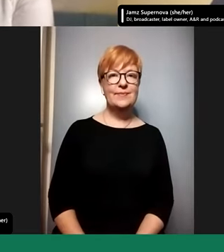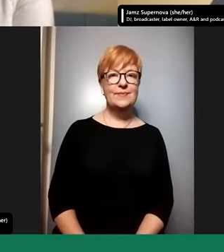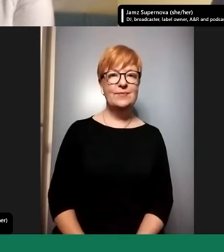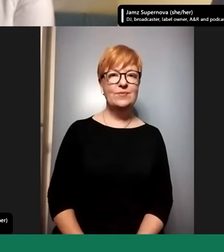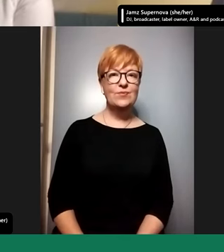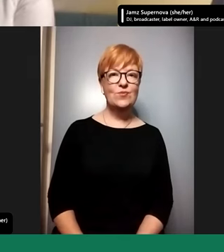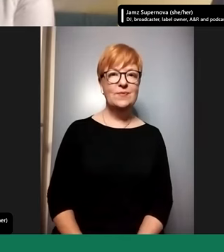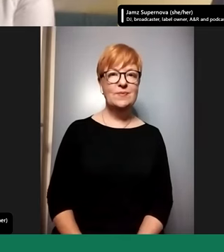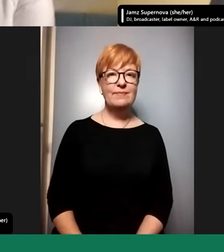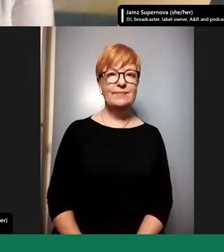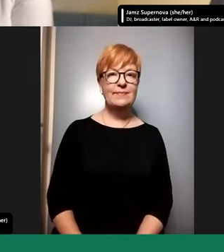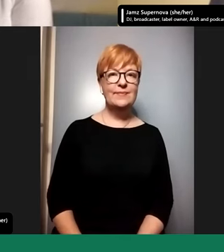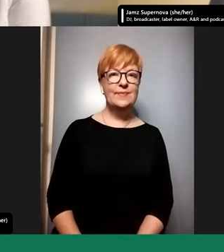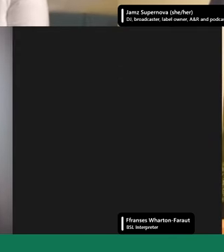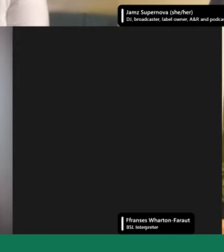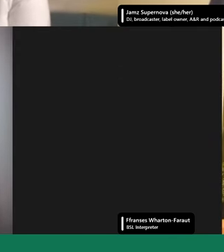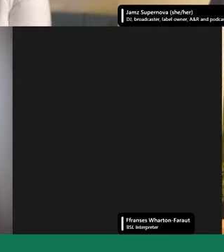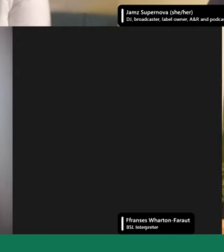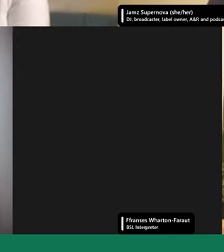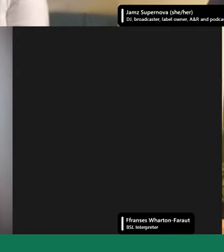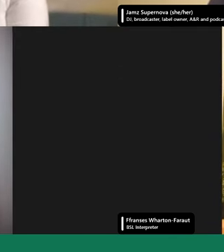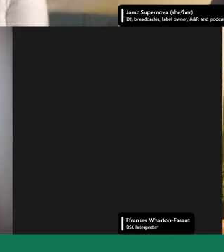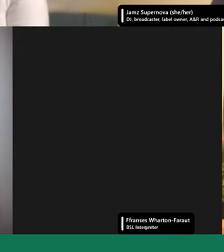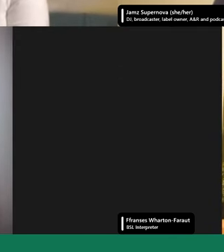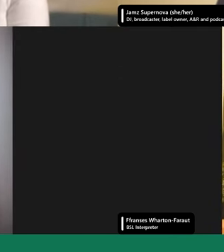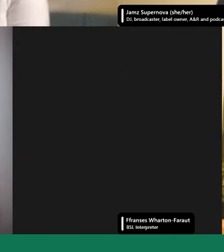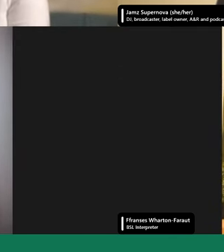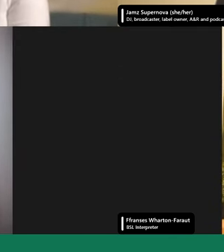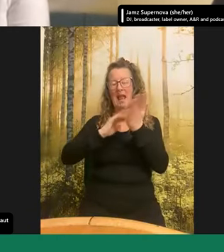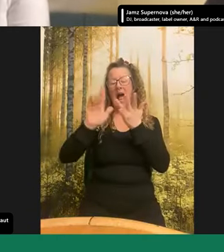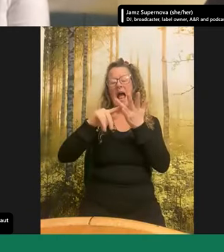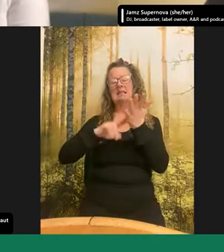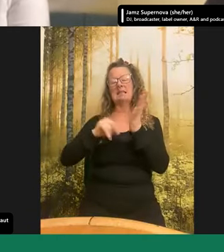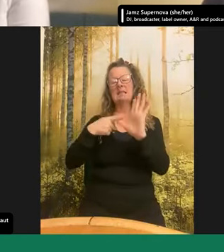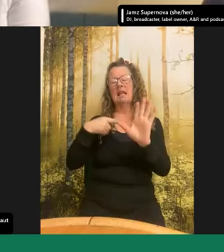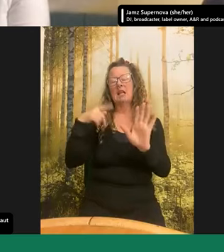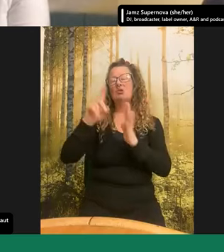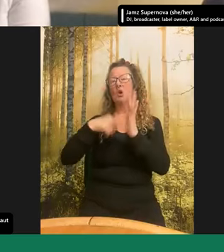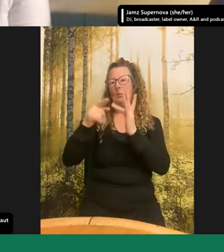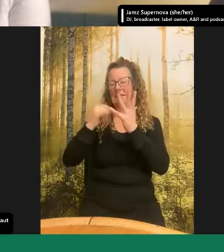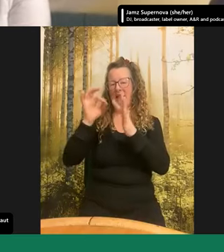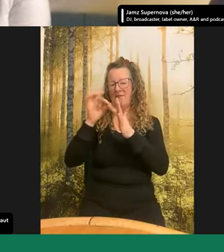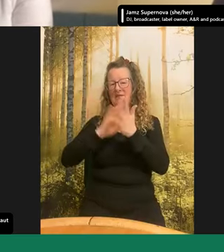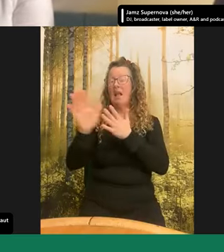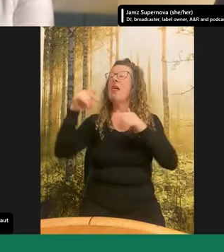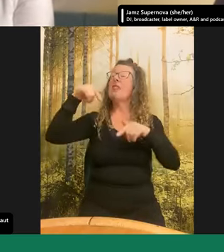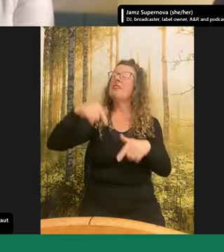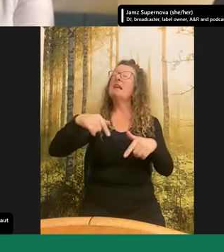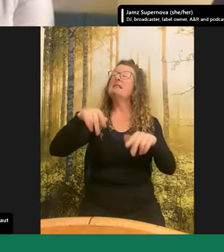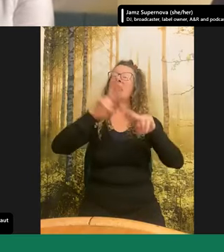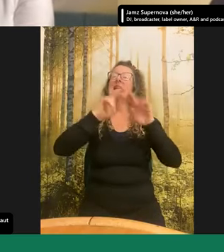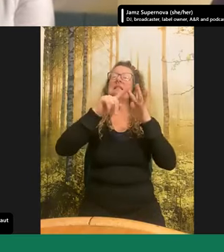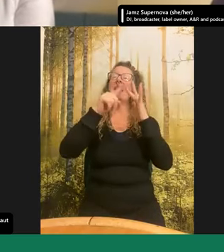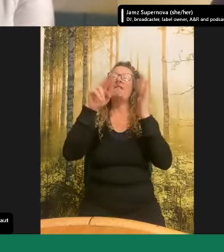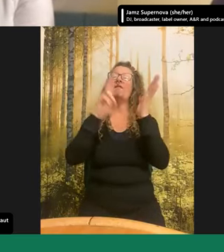work from Anthony Joseph and a chat with him. I'm going to play you a song by a tuba player from the UK called Theon Cross. And a